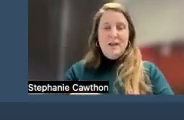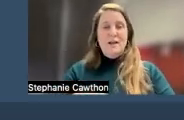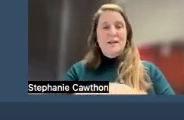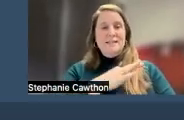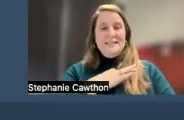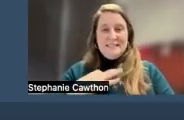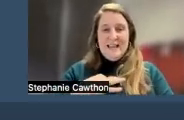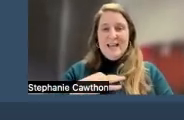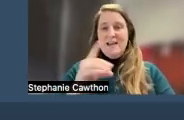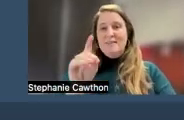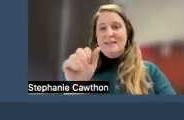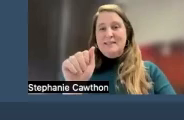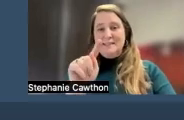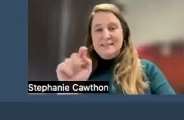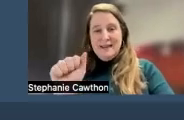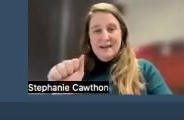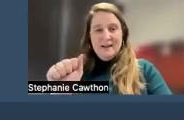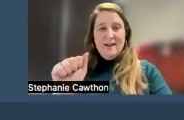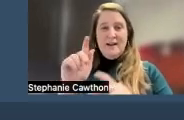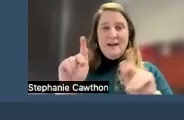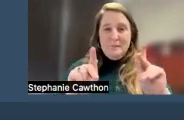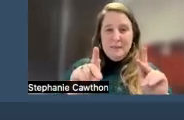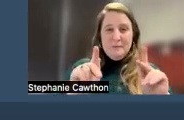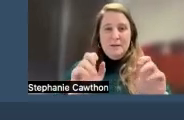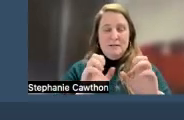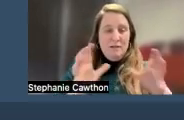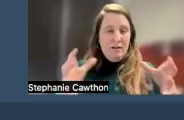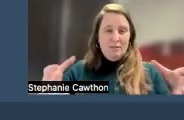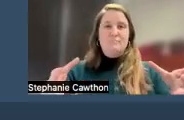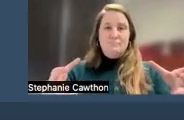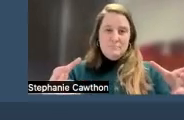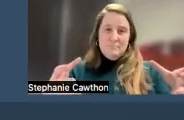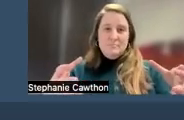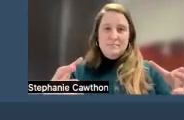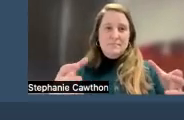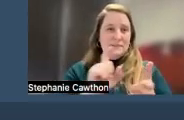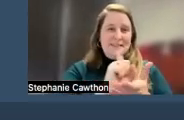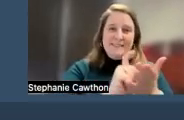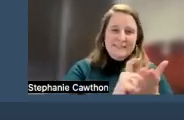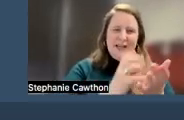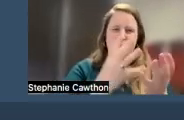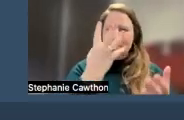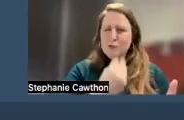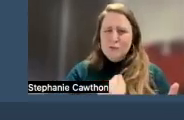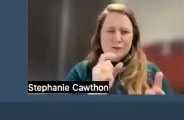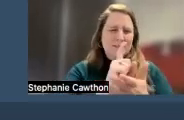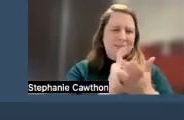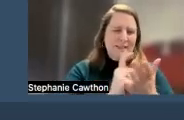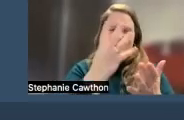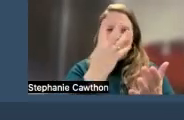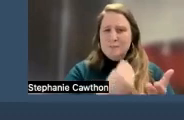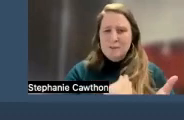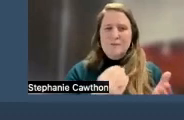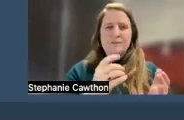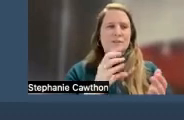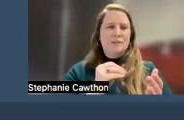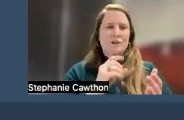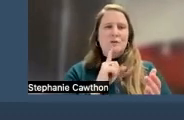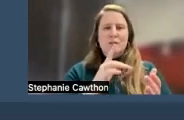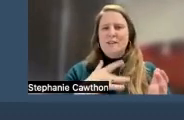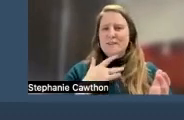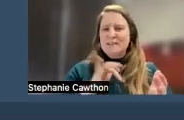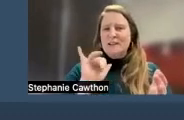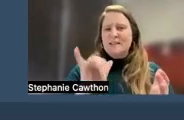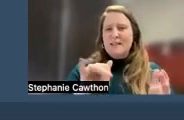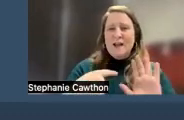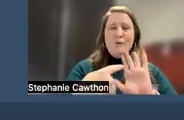got together, and the staff, we did the data. I mean, we had everyone together. The design is